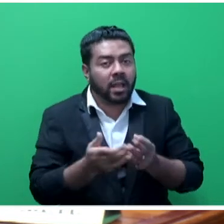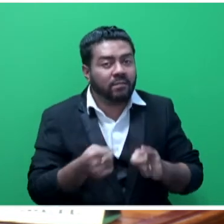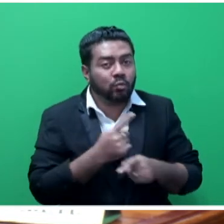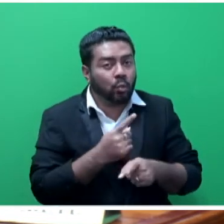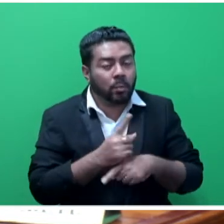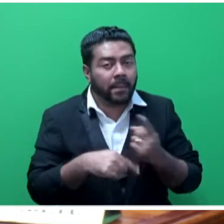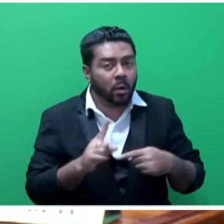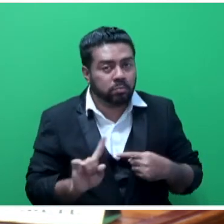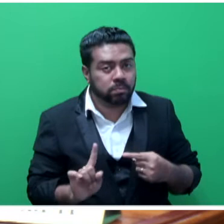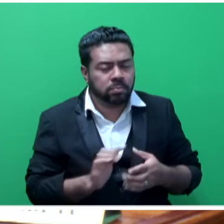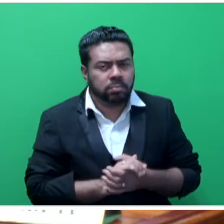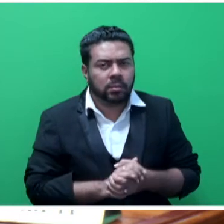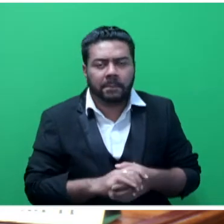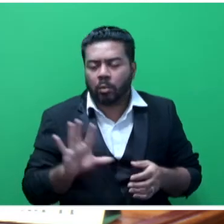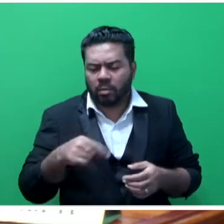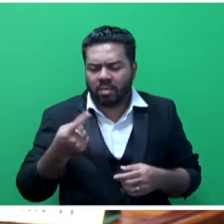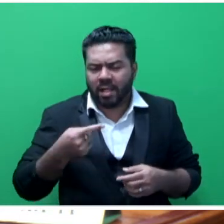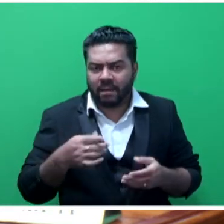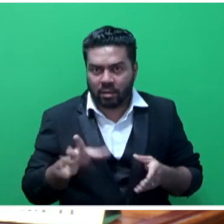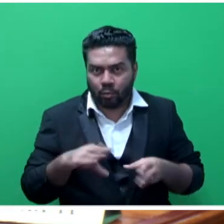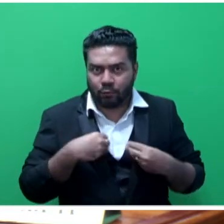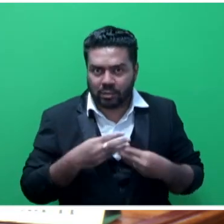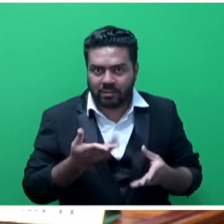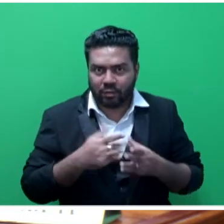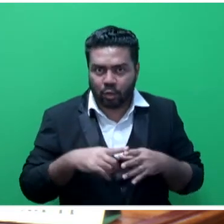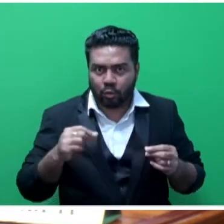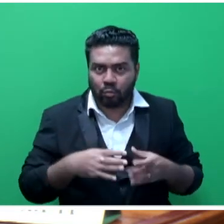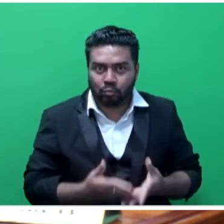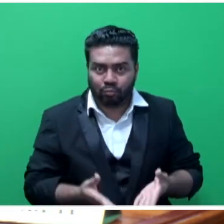the 11